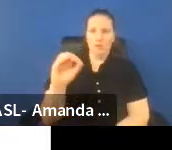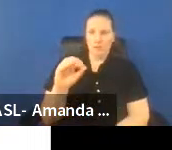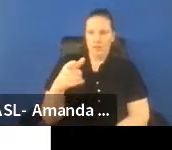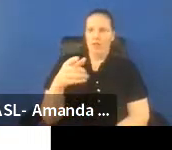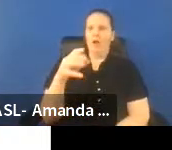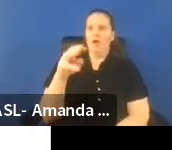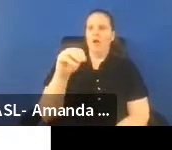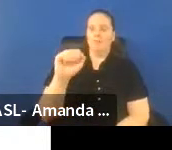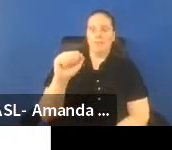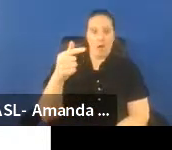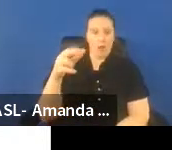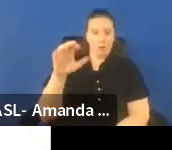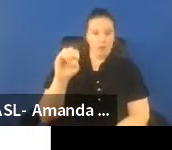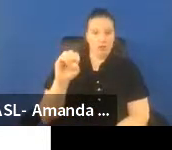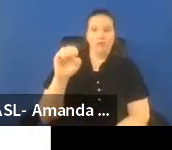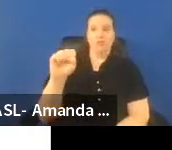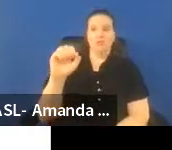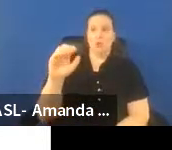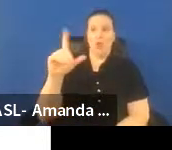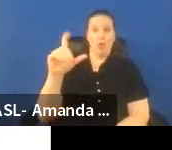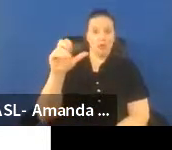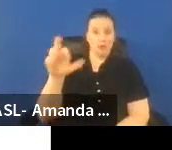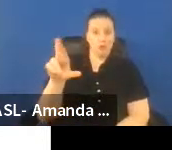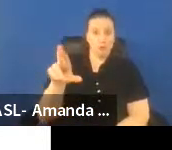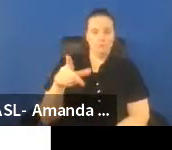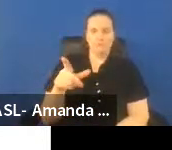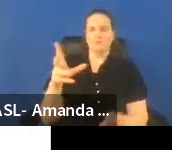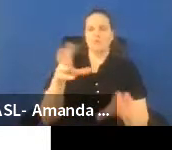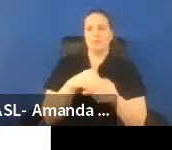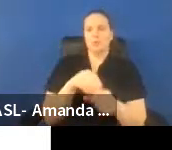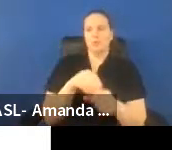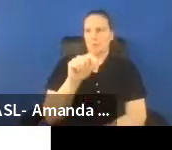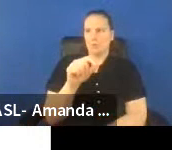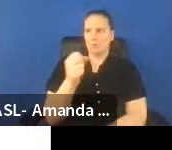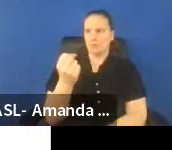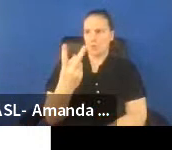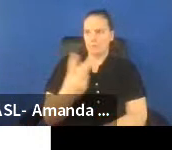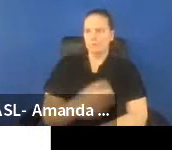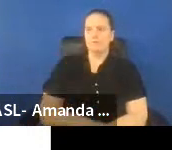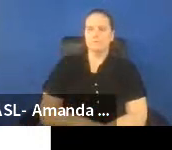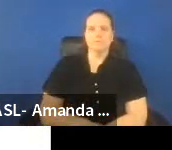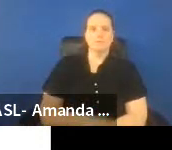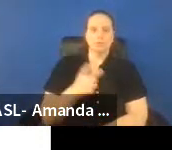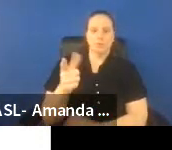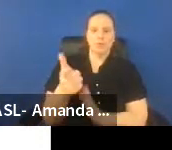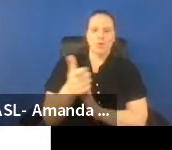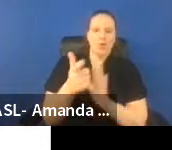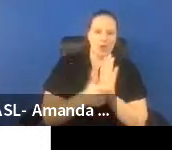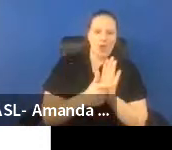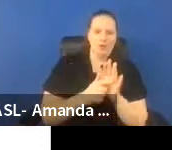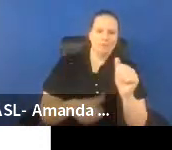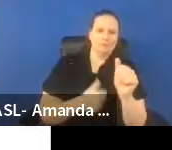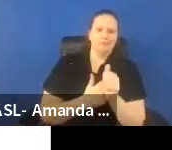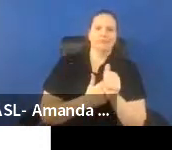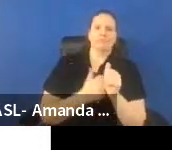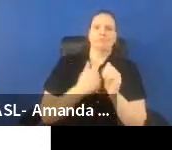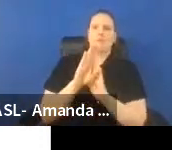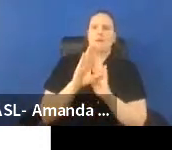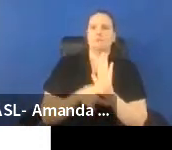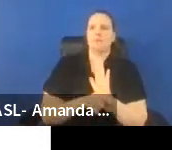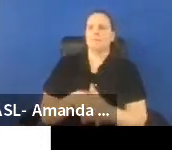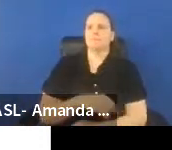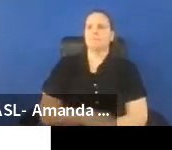Solinger. She joined the city as the ombudsman in 2012, and she has a law background. It's really